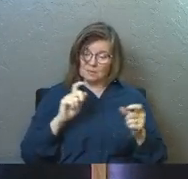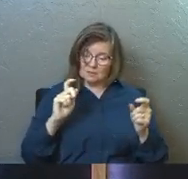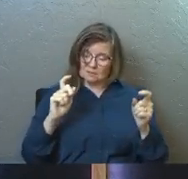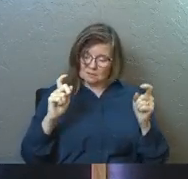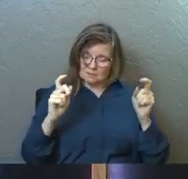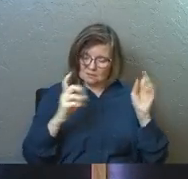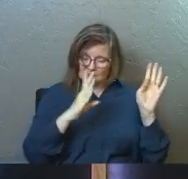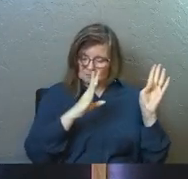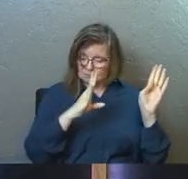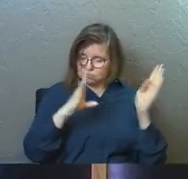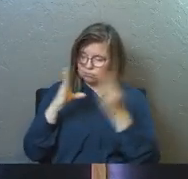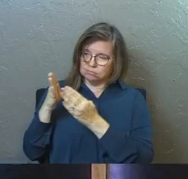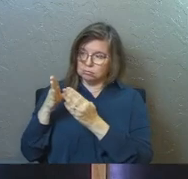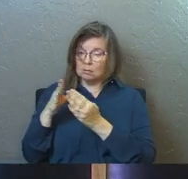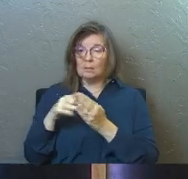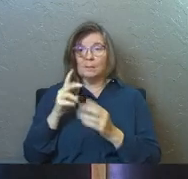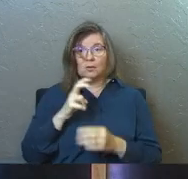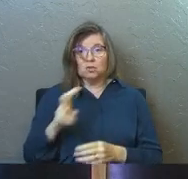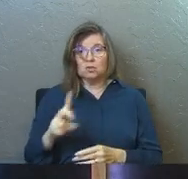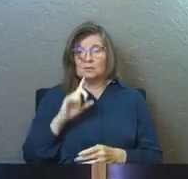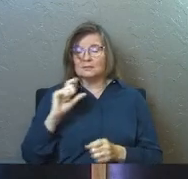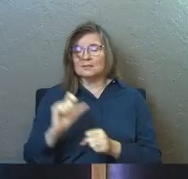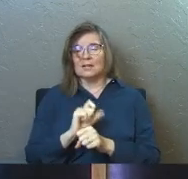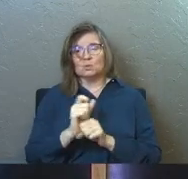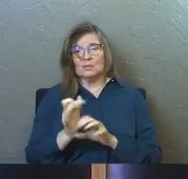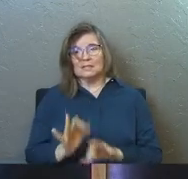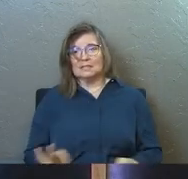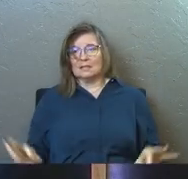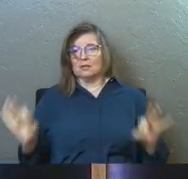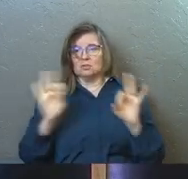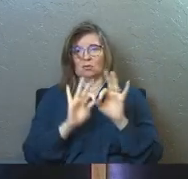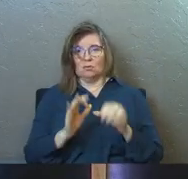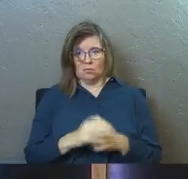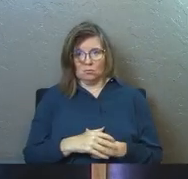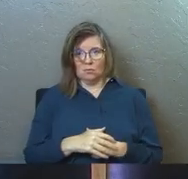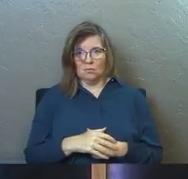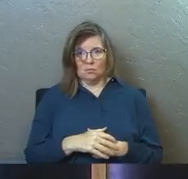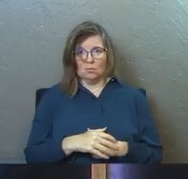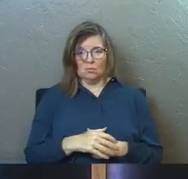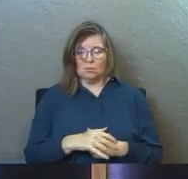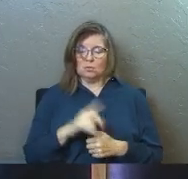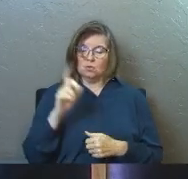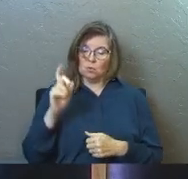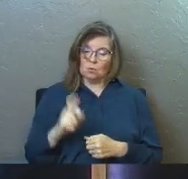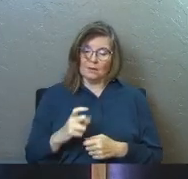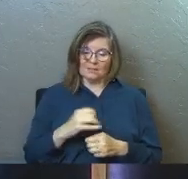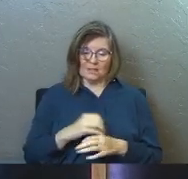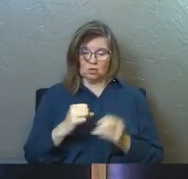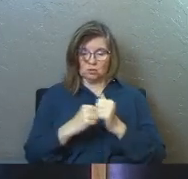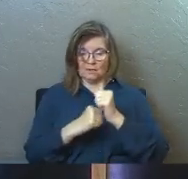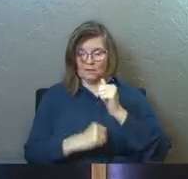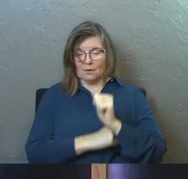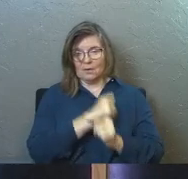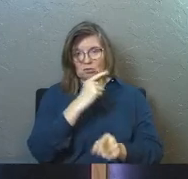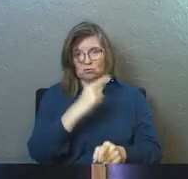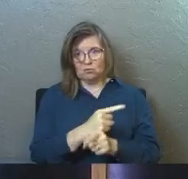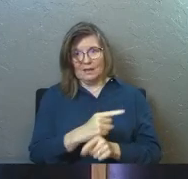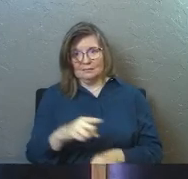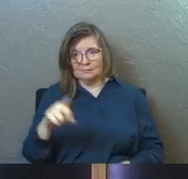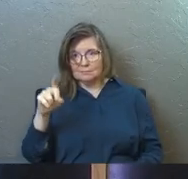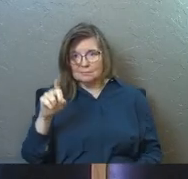yes? But the journey is absolutely essential. You've got to get your foundation